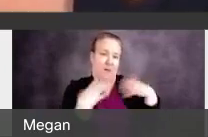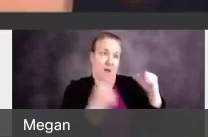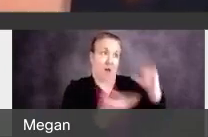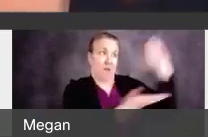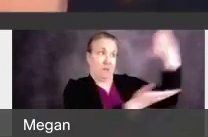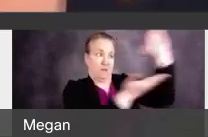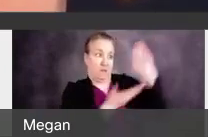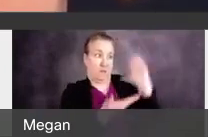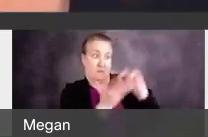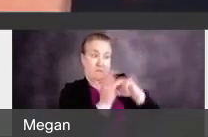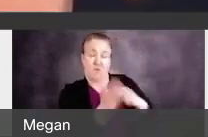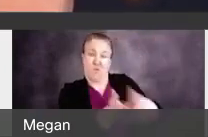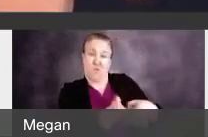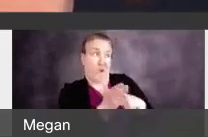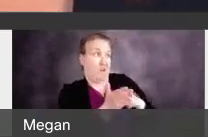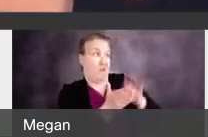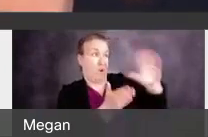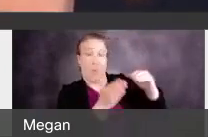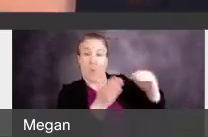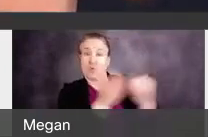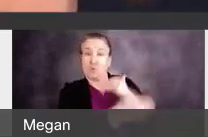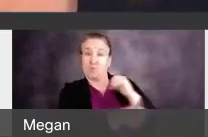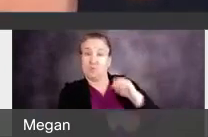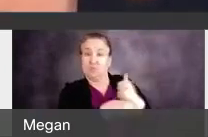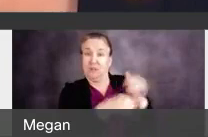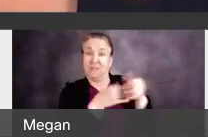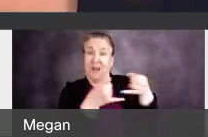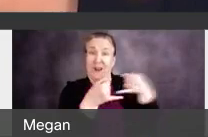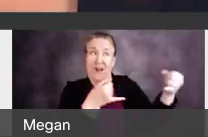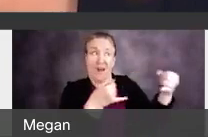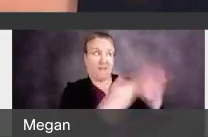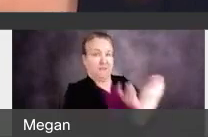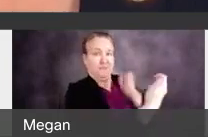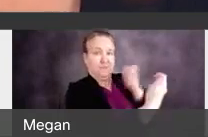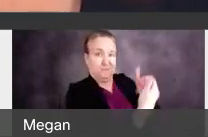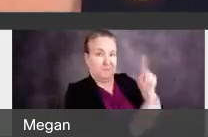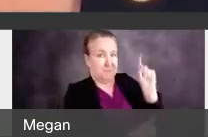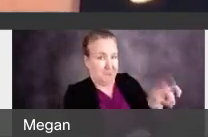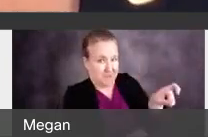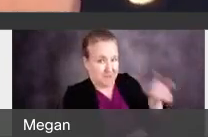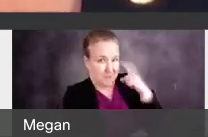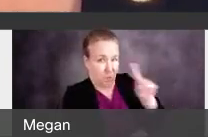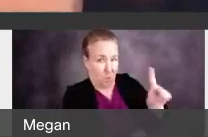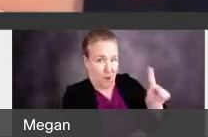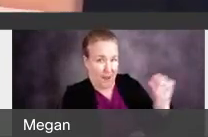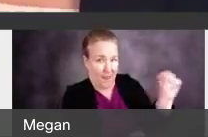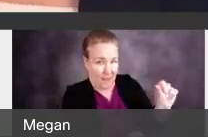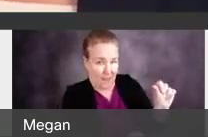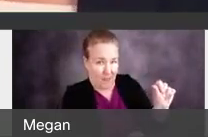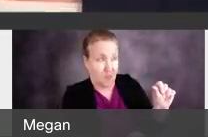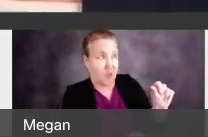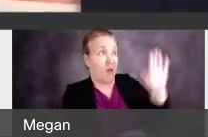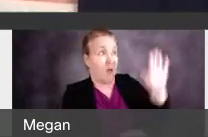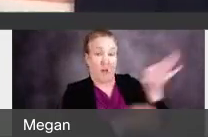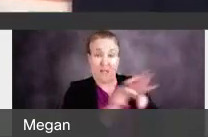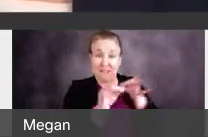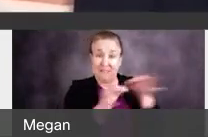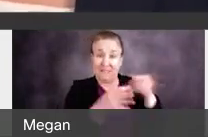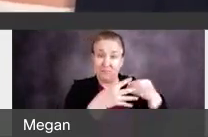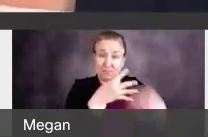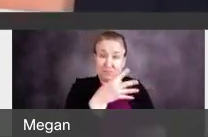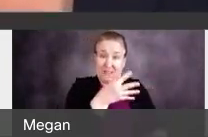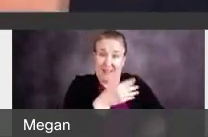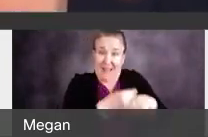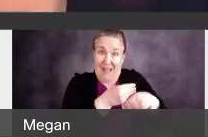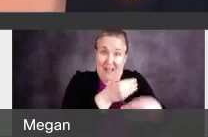are required to comply with the newly released guidelines for 1A. With these expanded definitions for the 1A group,